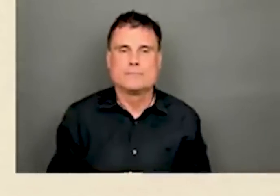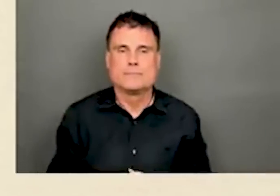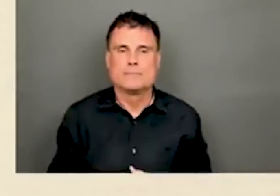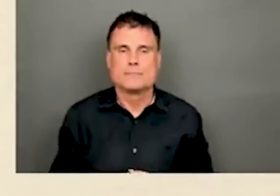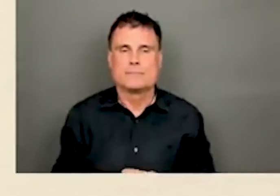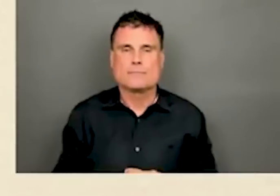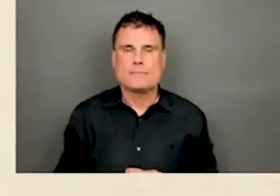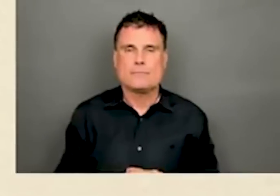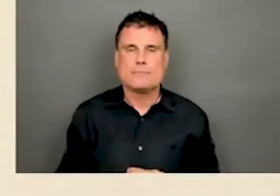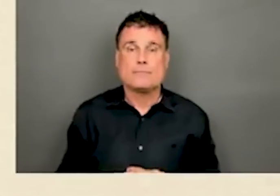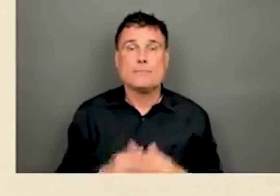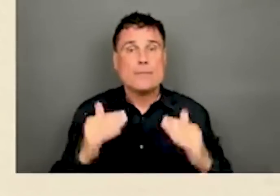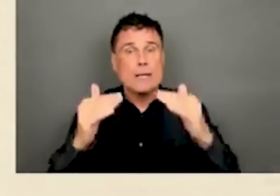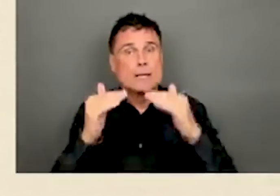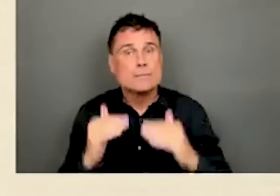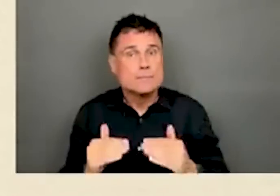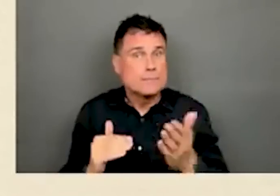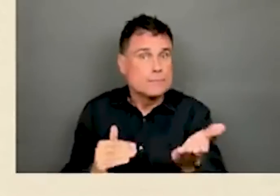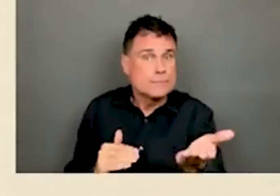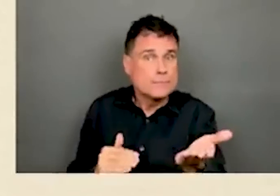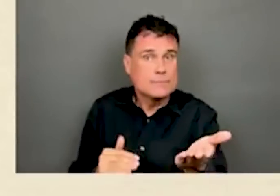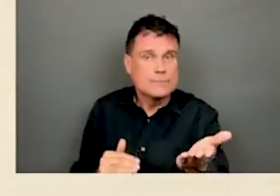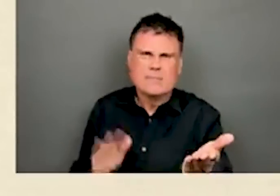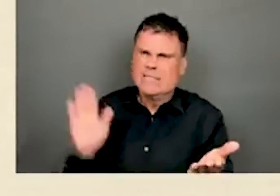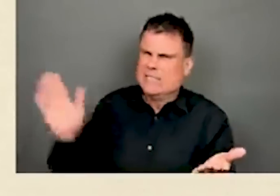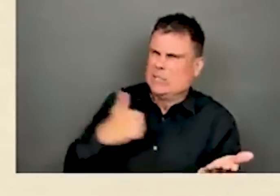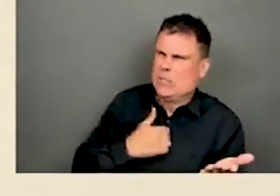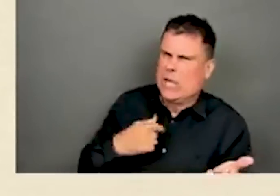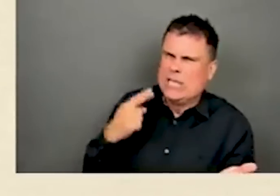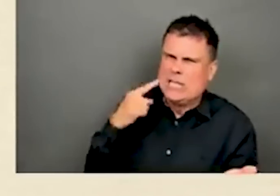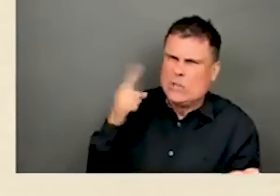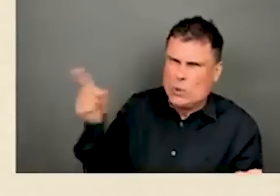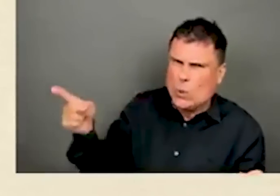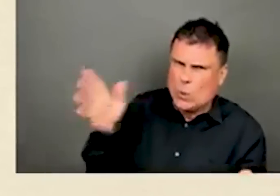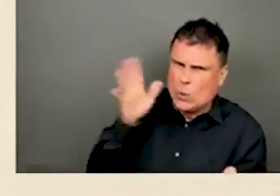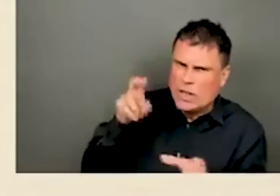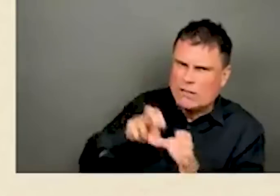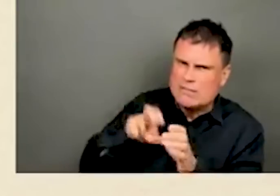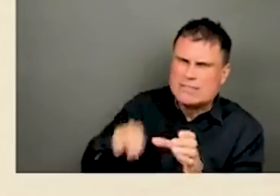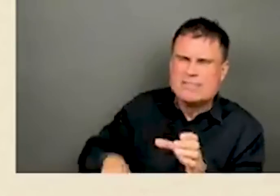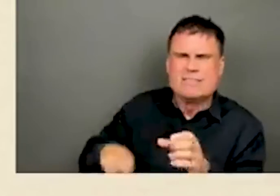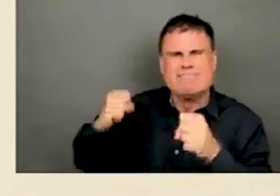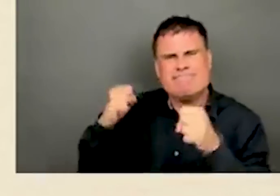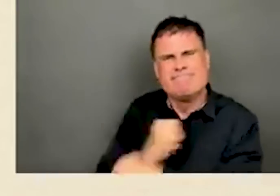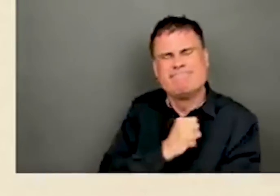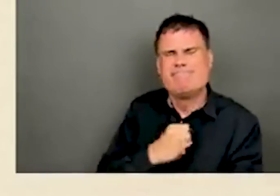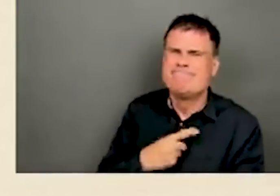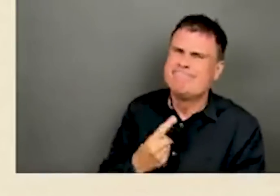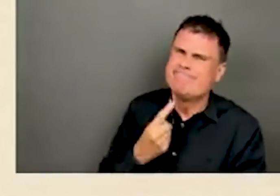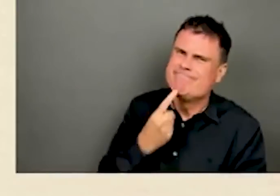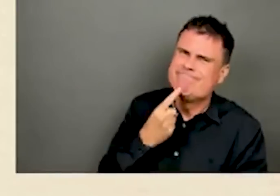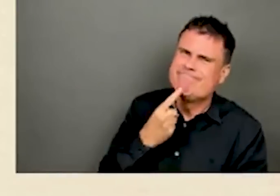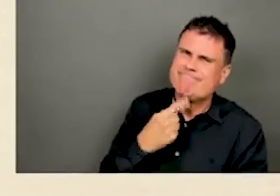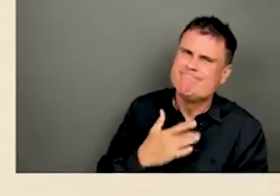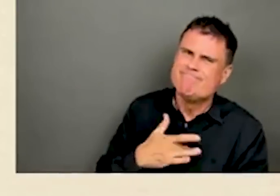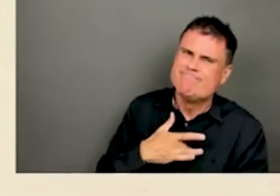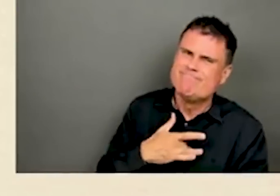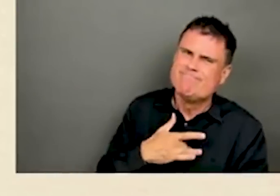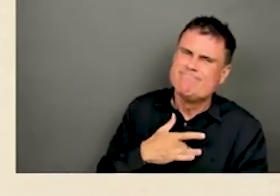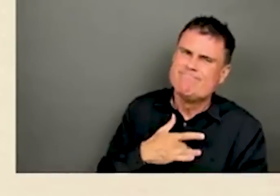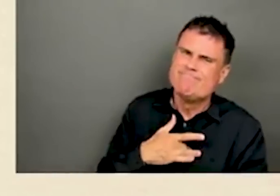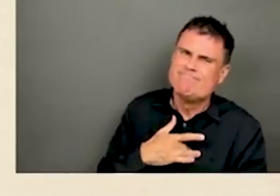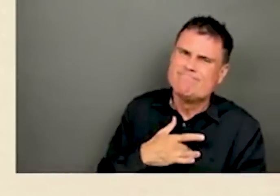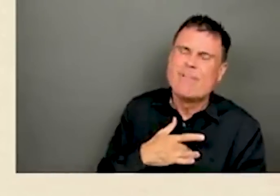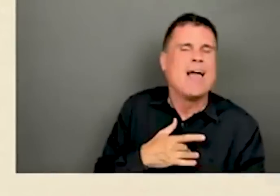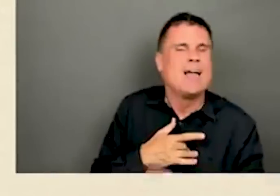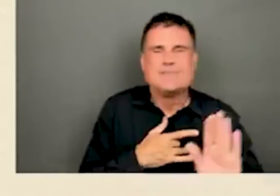Hi, Premier. I'm sorry to hear that you're going. I was wondering if you zero in. I'm sorry, Rob, you broke